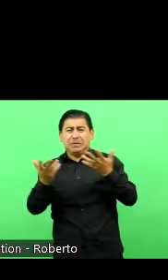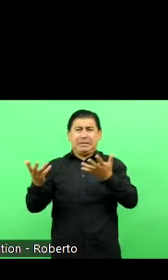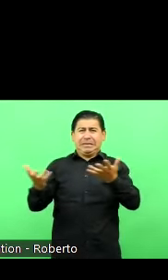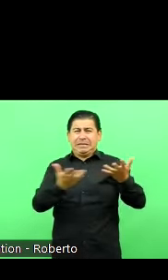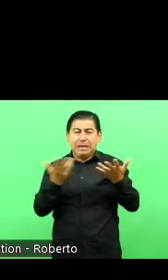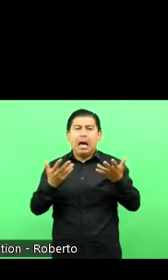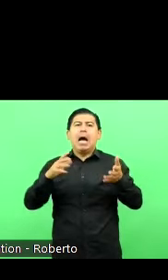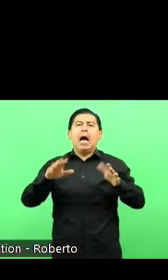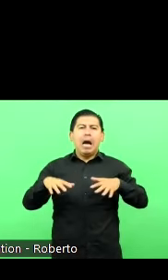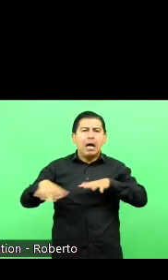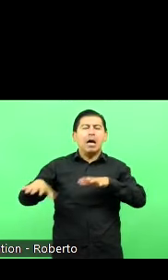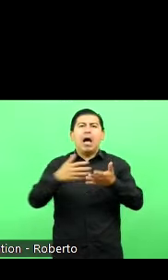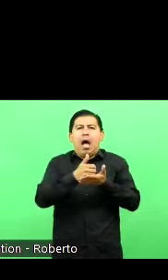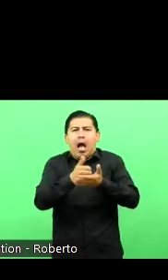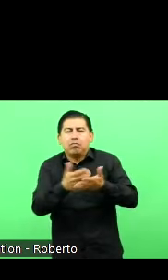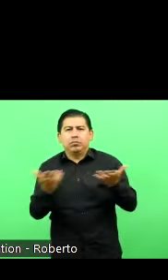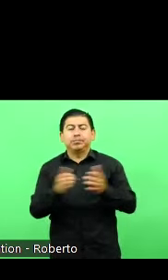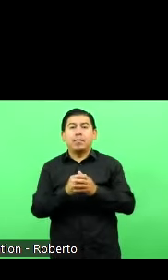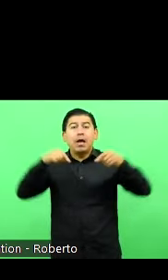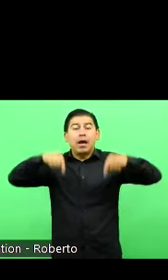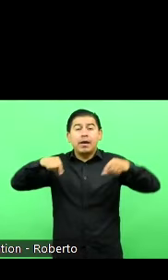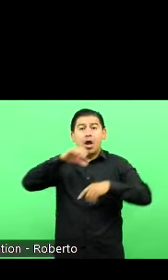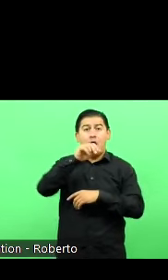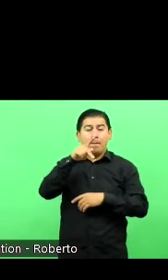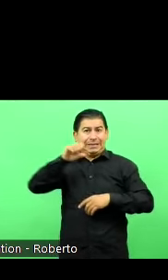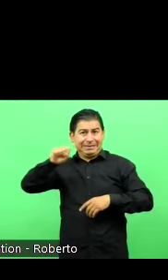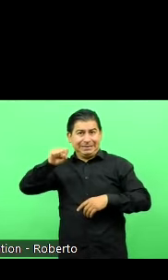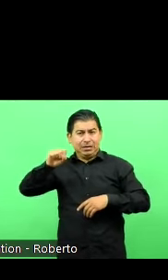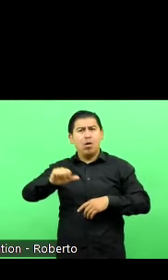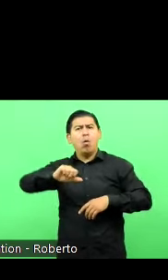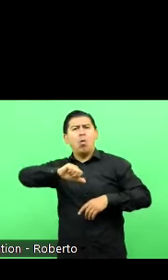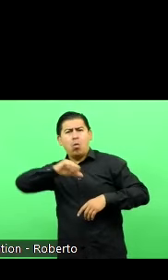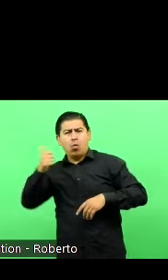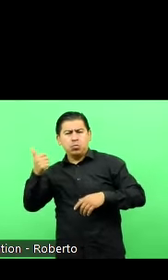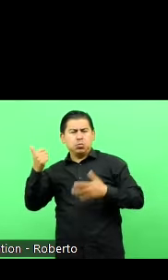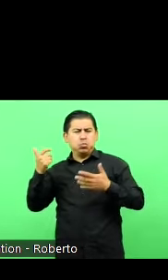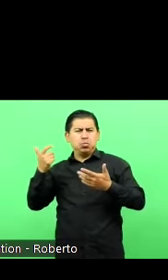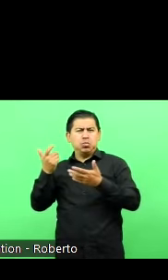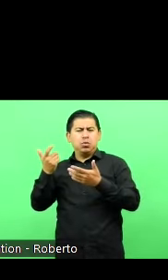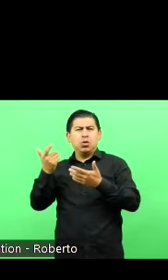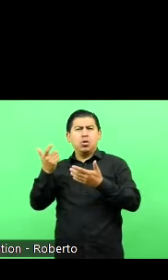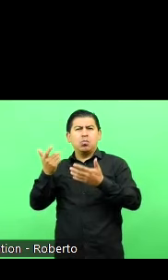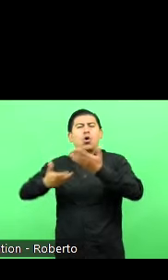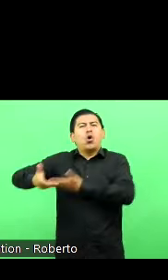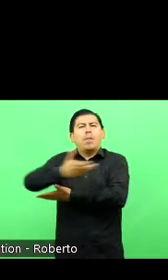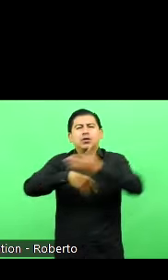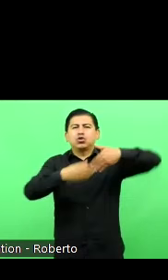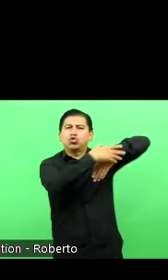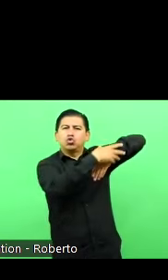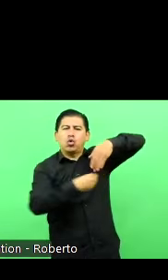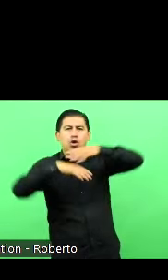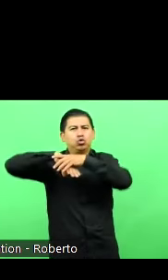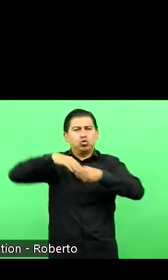Risk Reduction, and the Office for South-South Cooperation represents our shared commitment to building resilient health